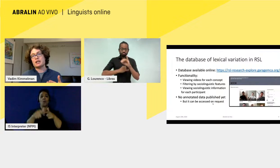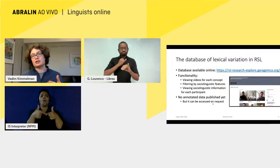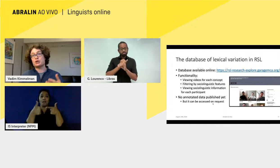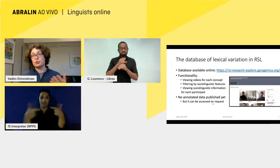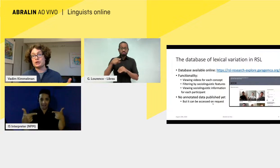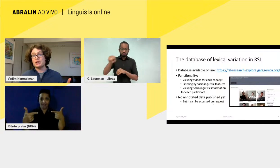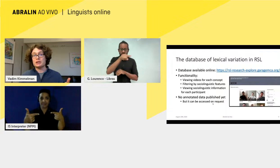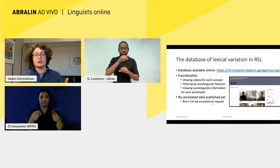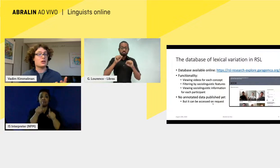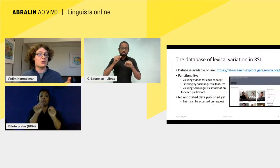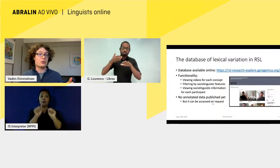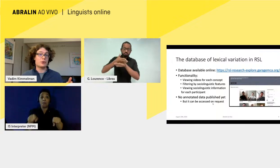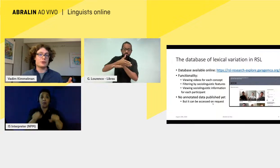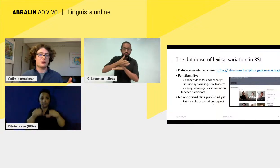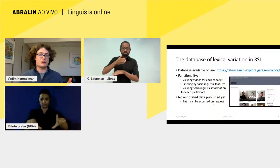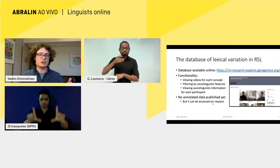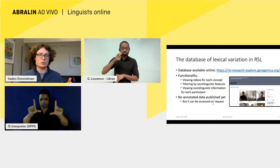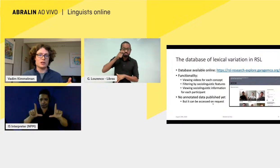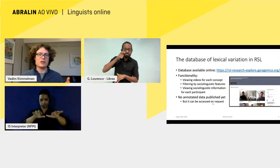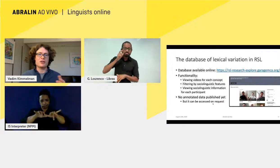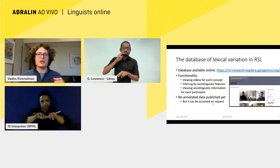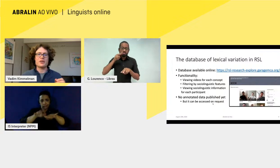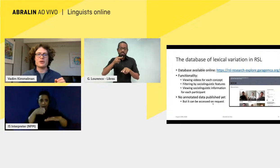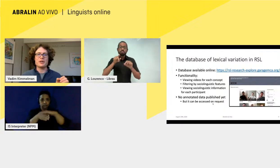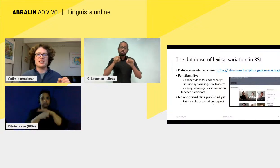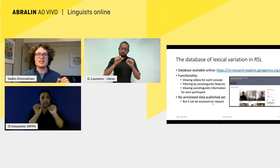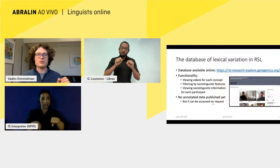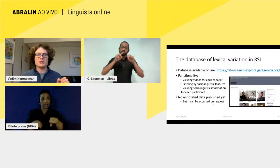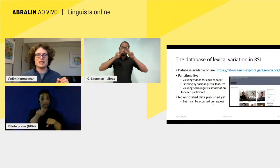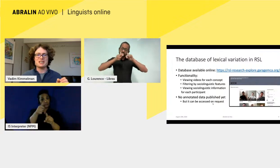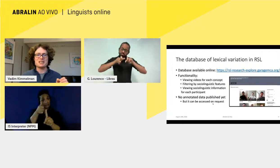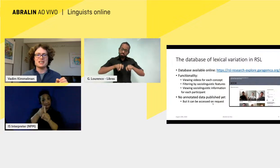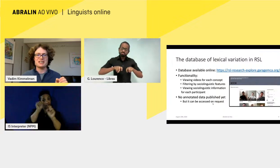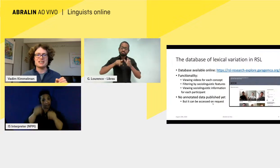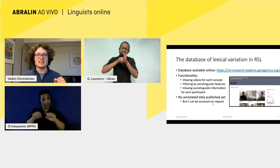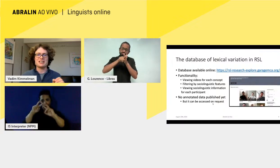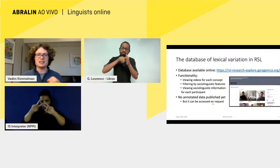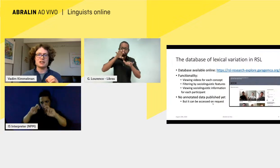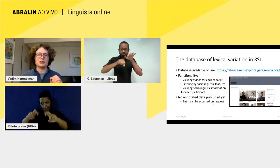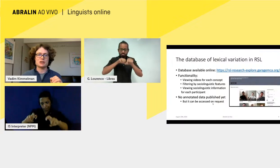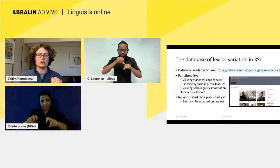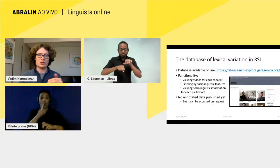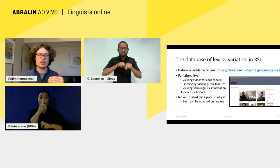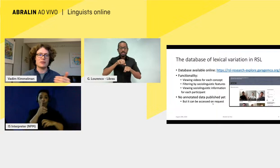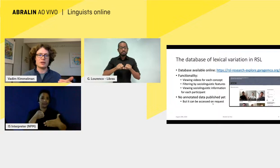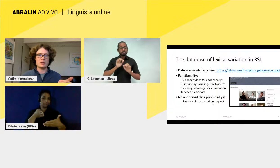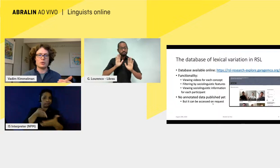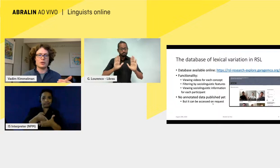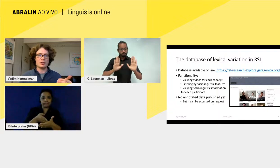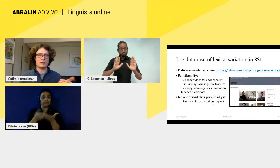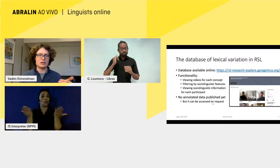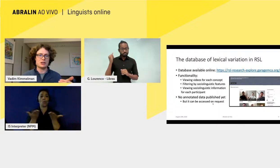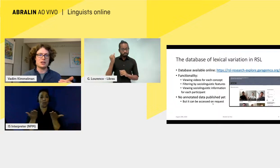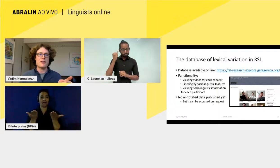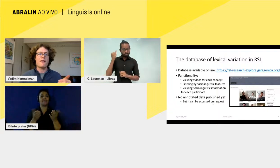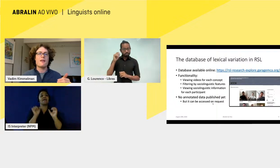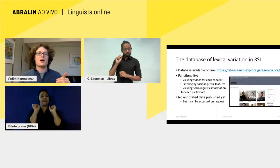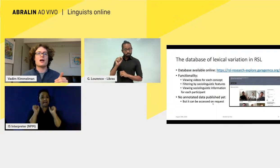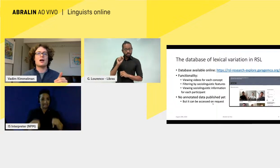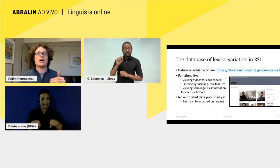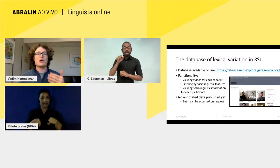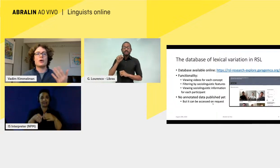it and use it for research as well. The only limitation is that it is only available in